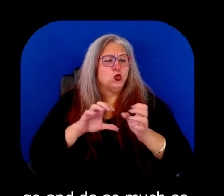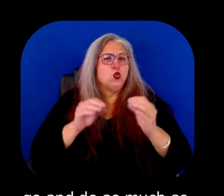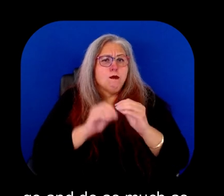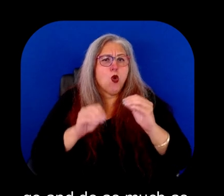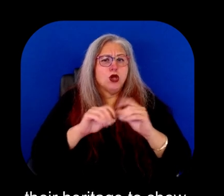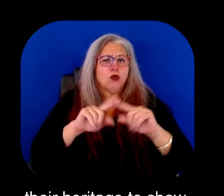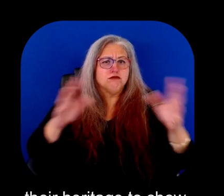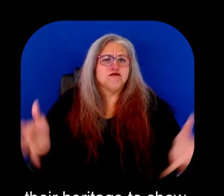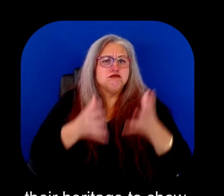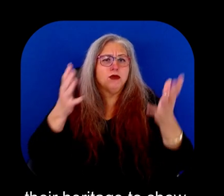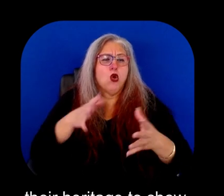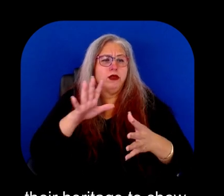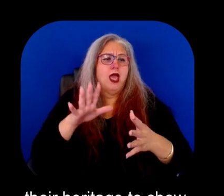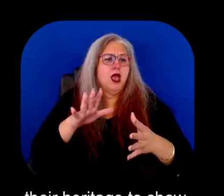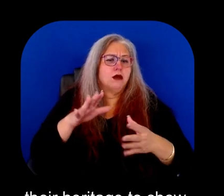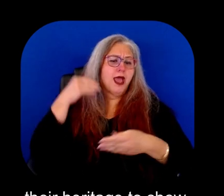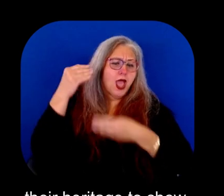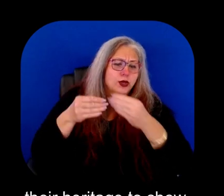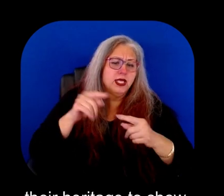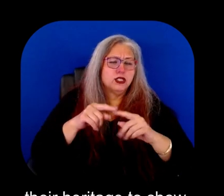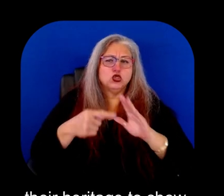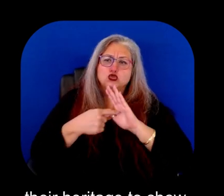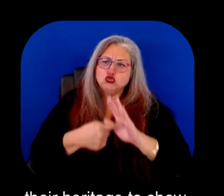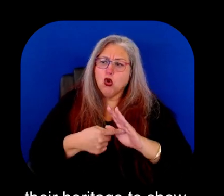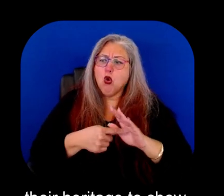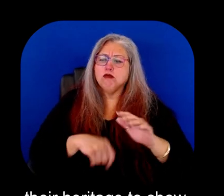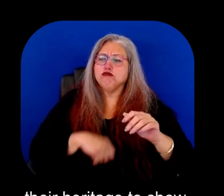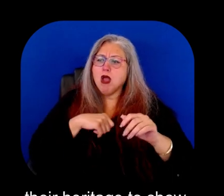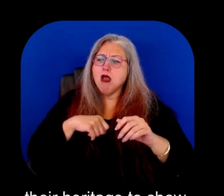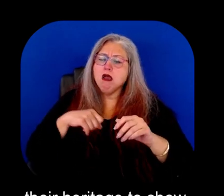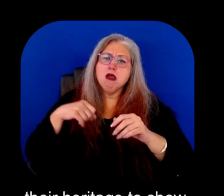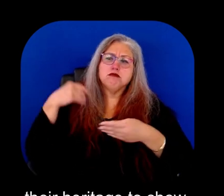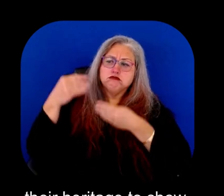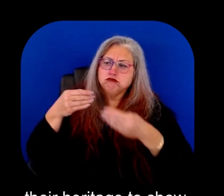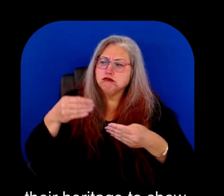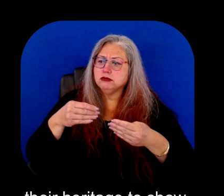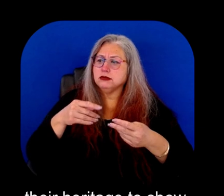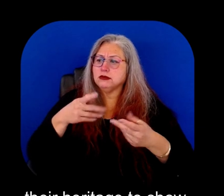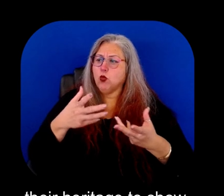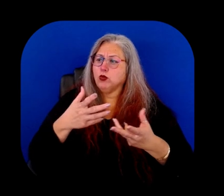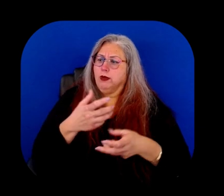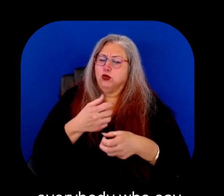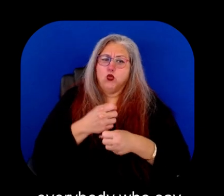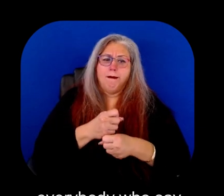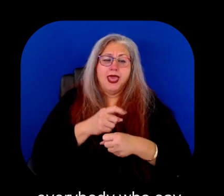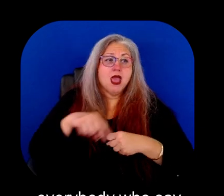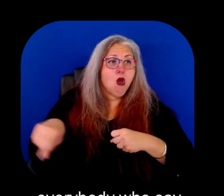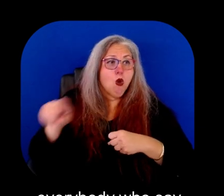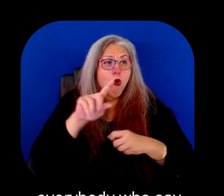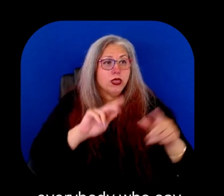to promote their heritage, to show their heritage, and to make